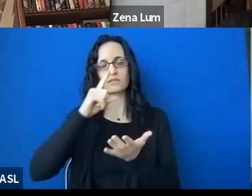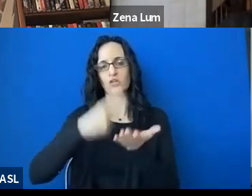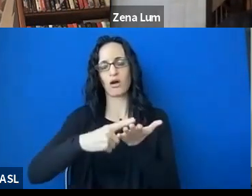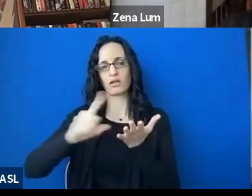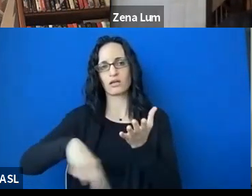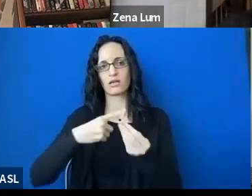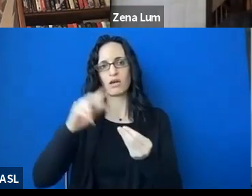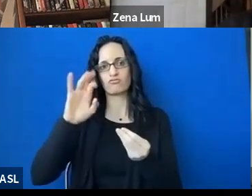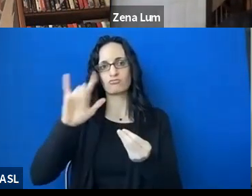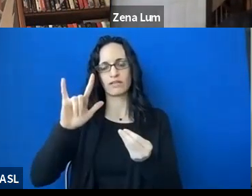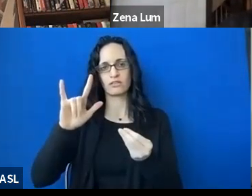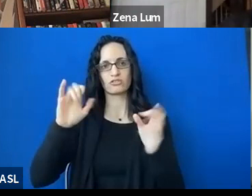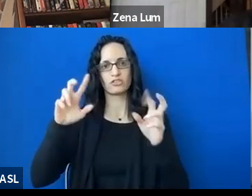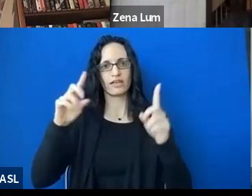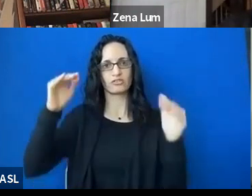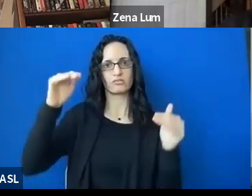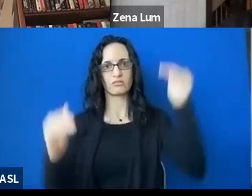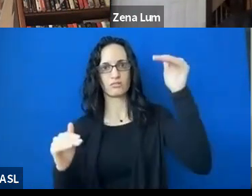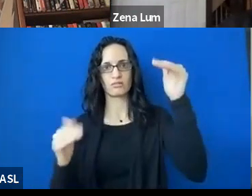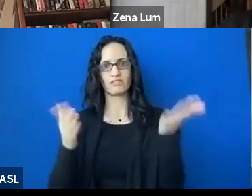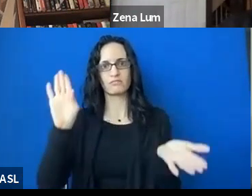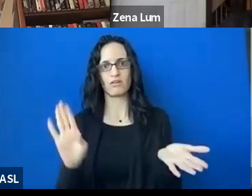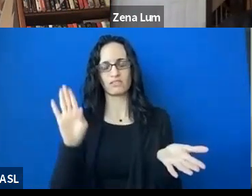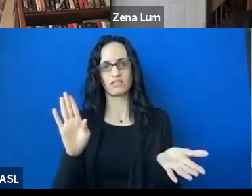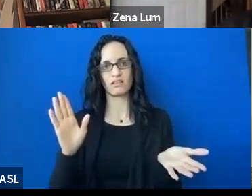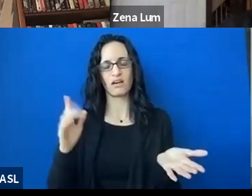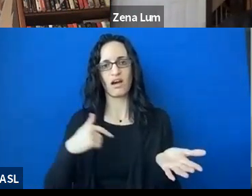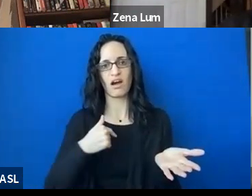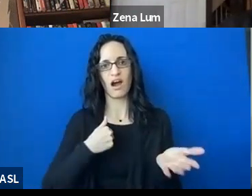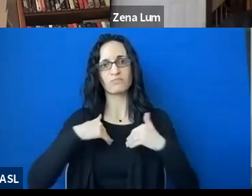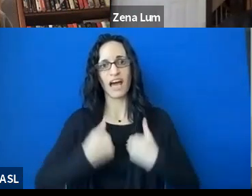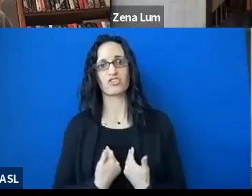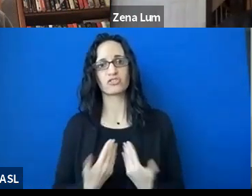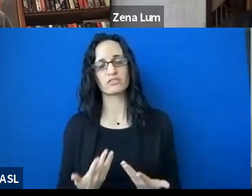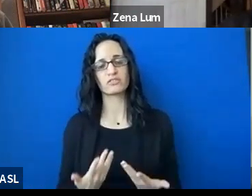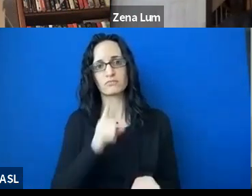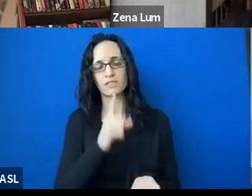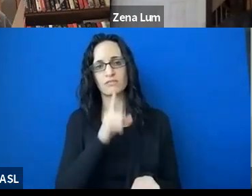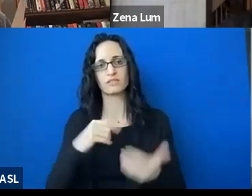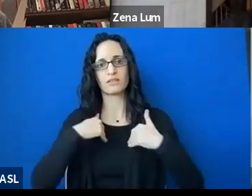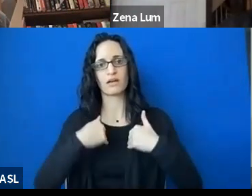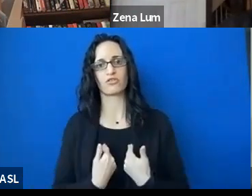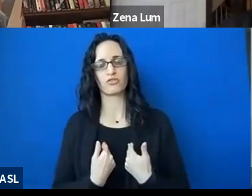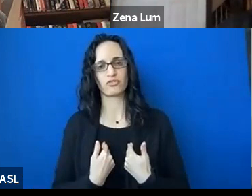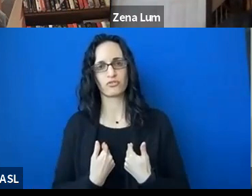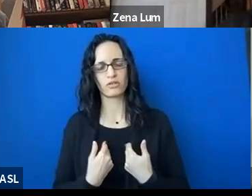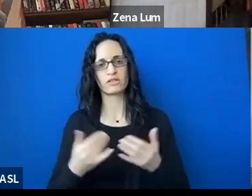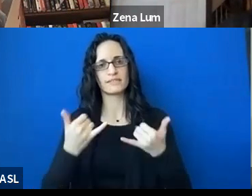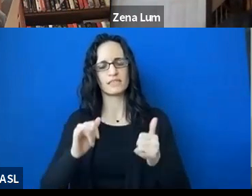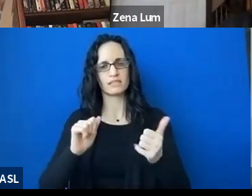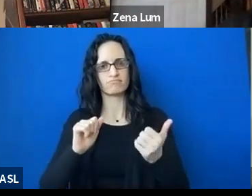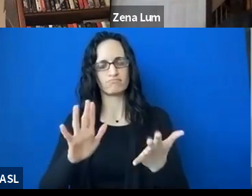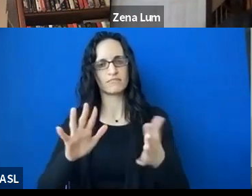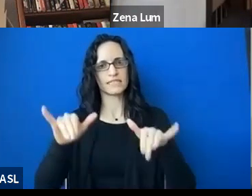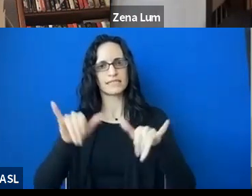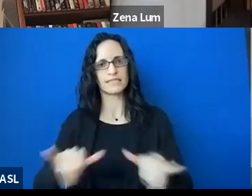disparities in education in Boston. I'm tired, really, really tired of still dealing with these issues,